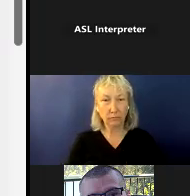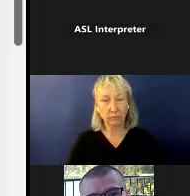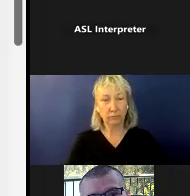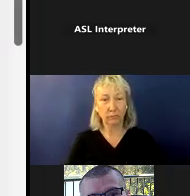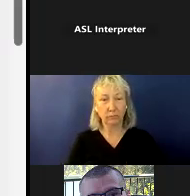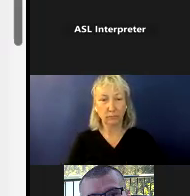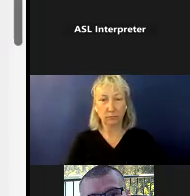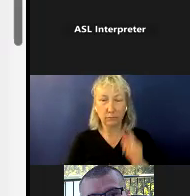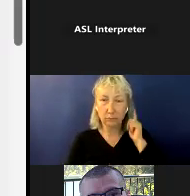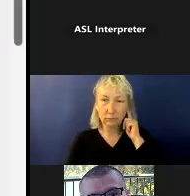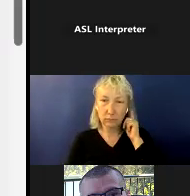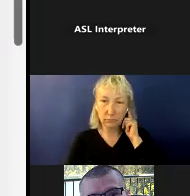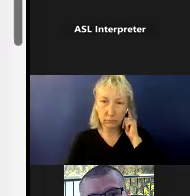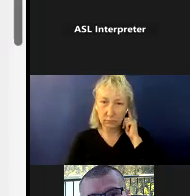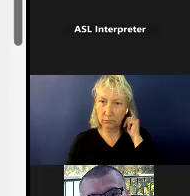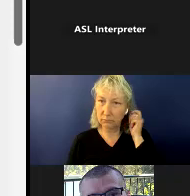Rose, that did not play.